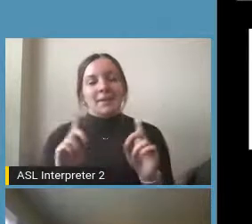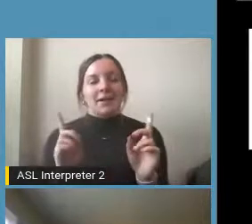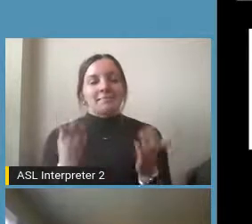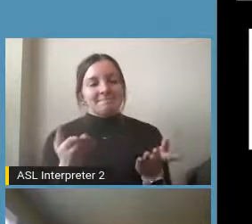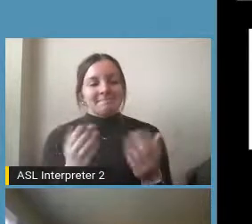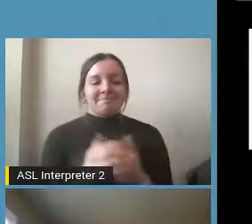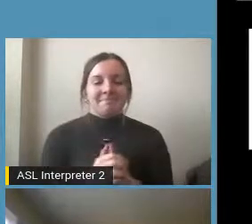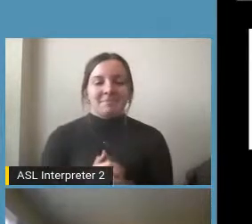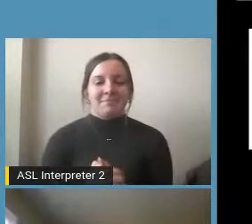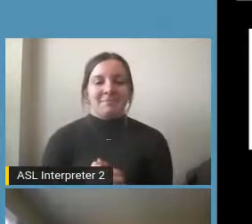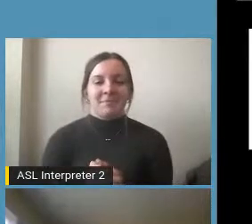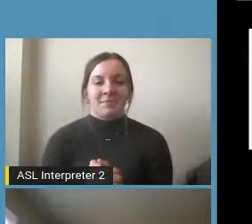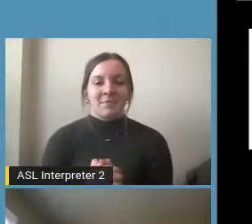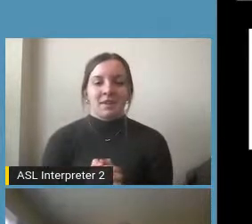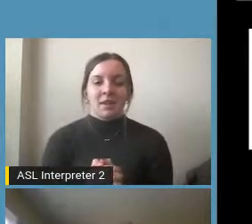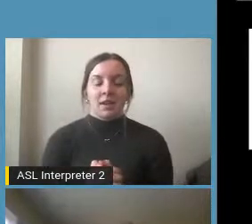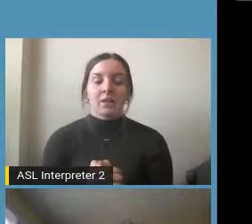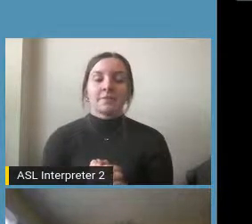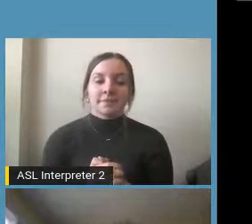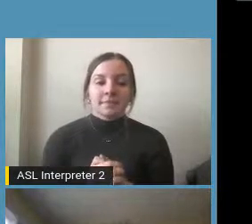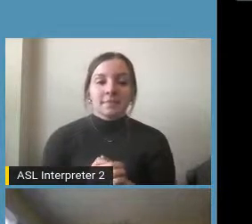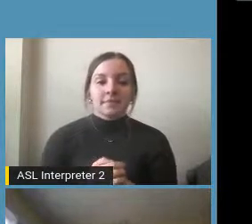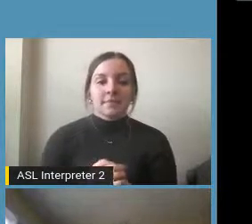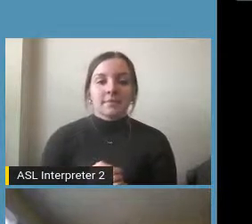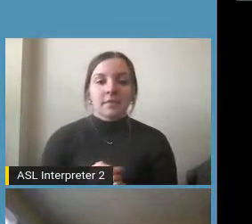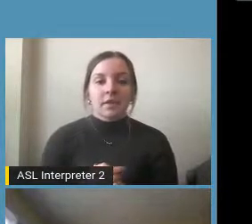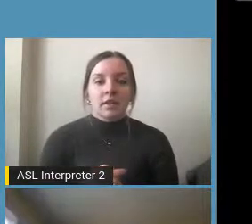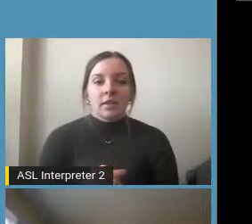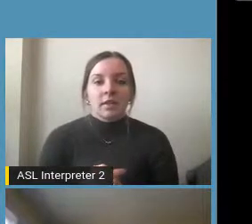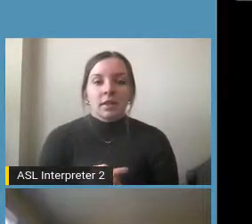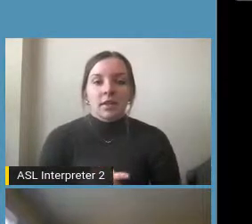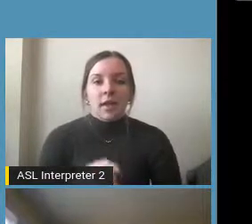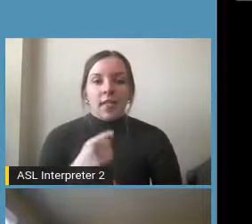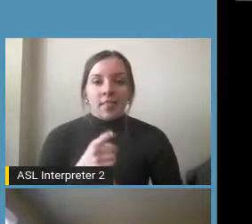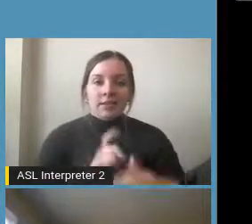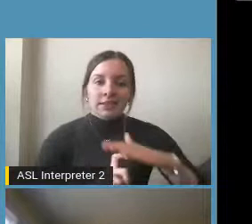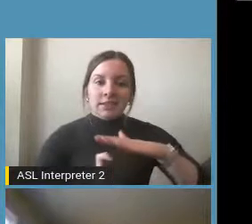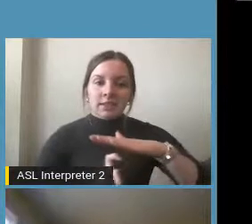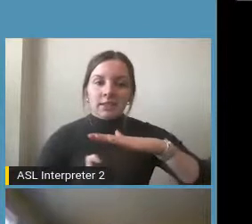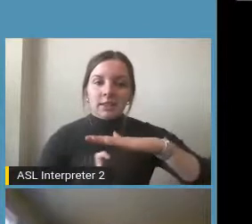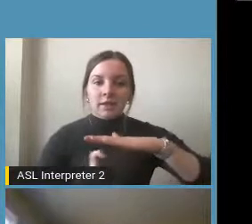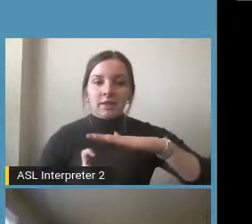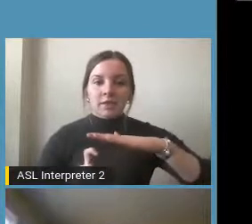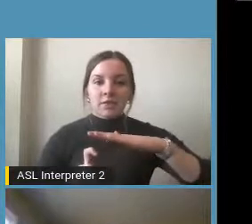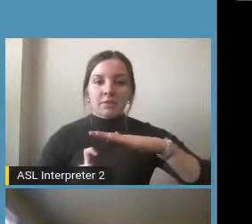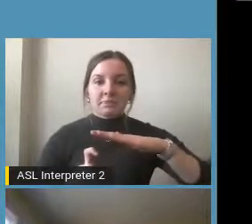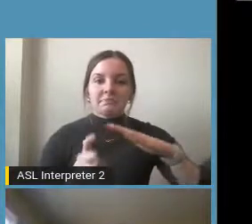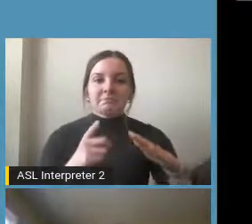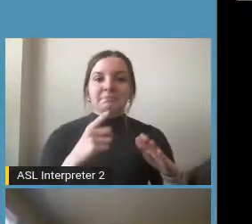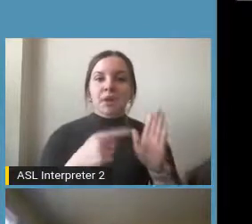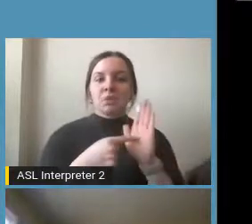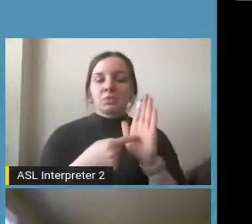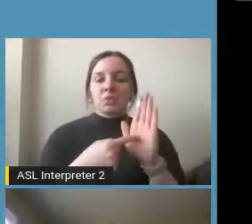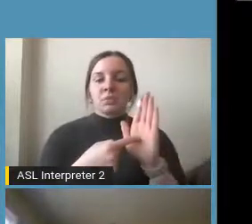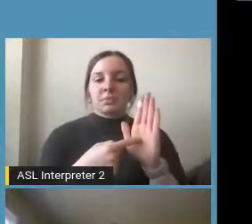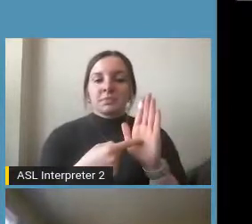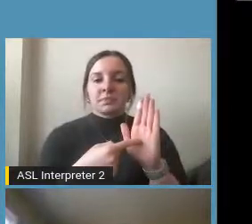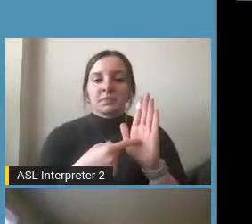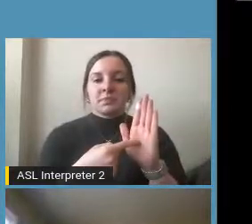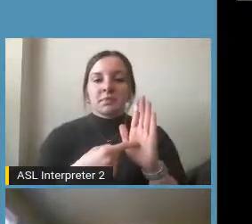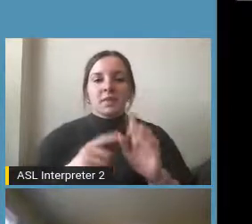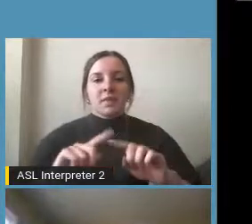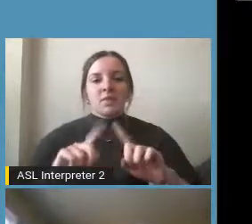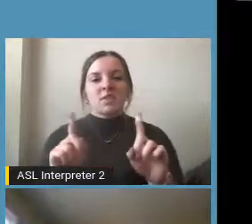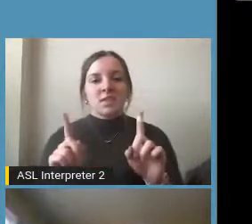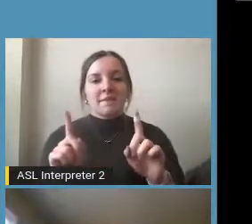the one thing I do want to say about the equipment is that this little graph kind of says there's different scales,